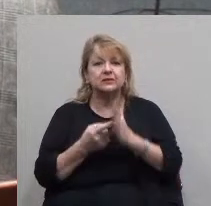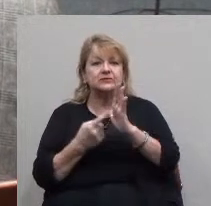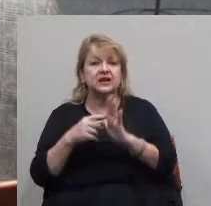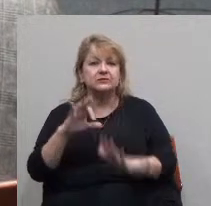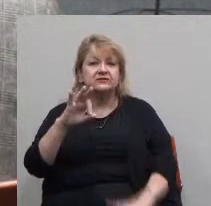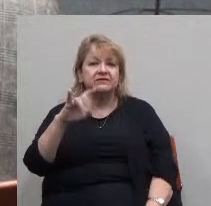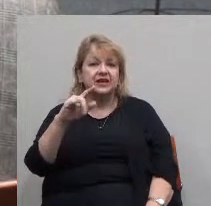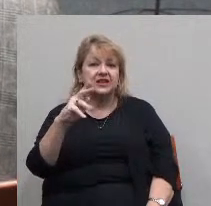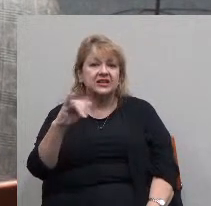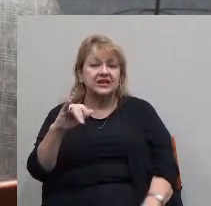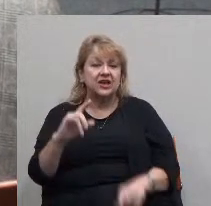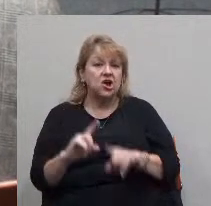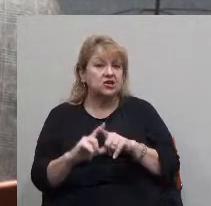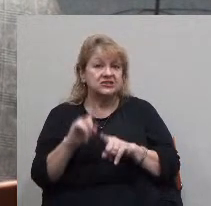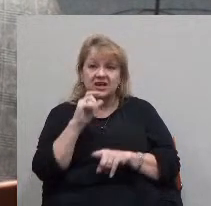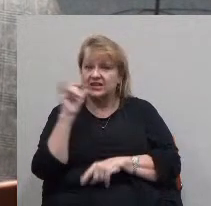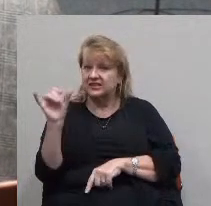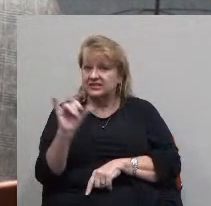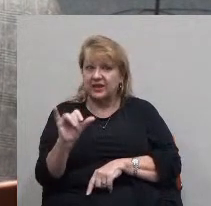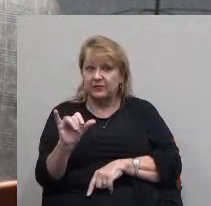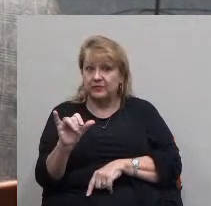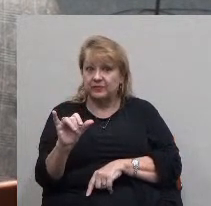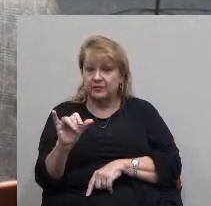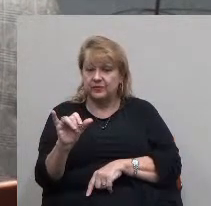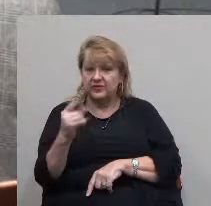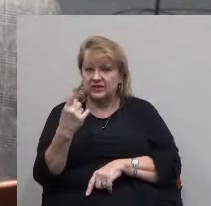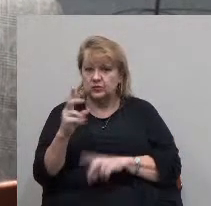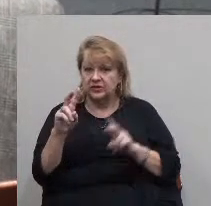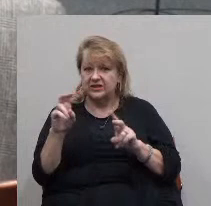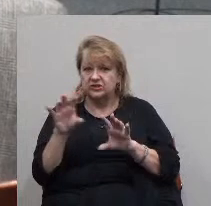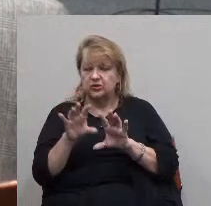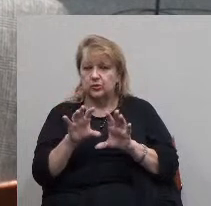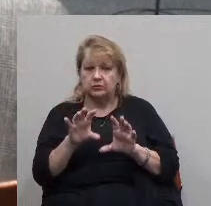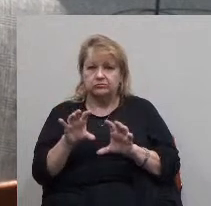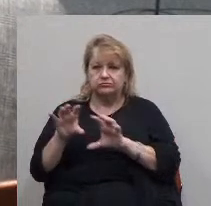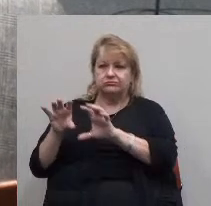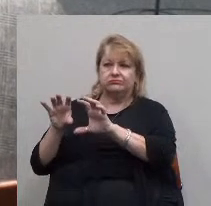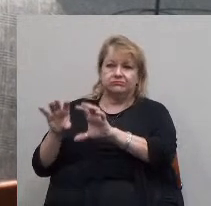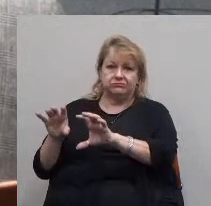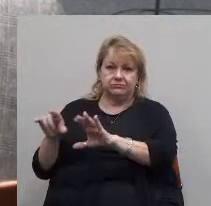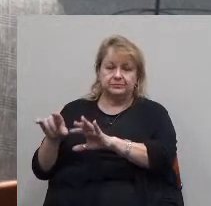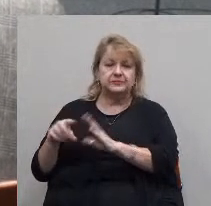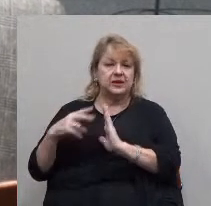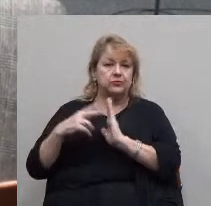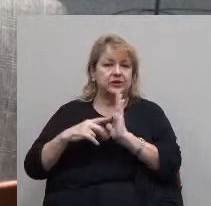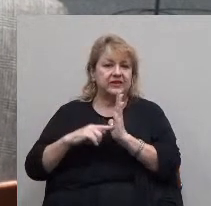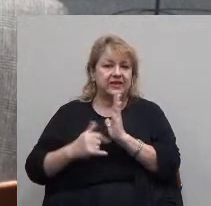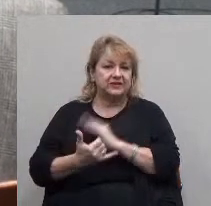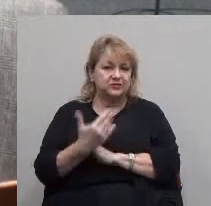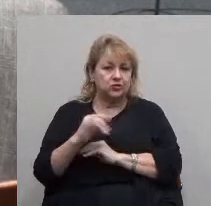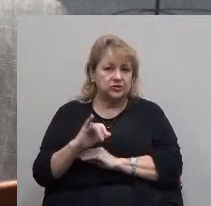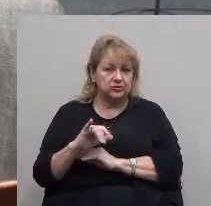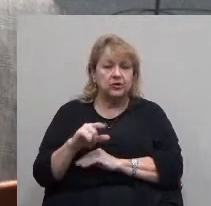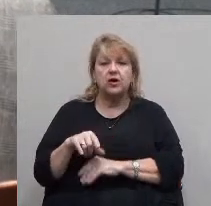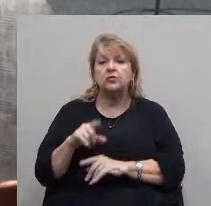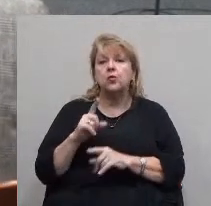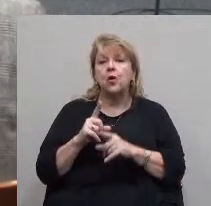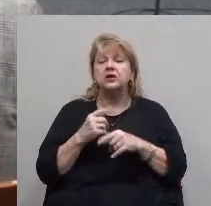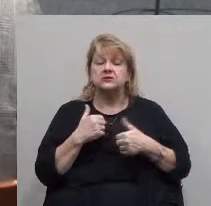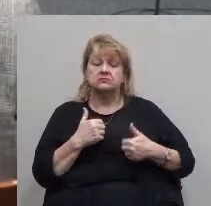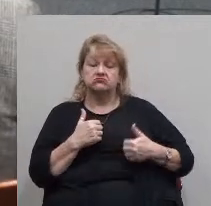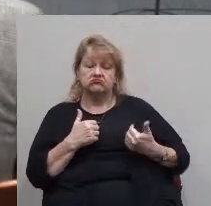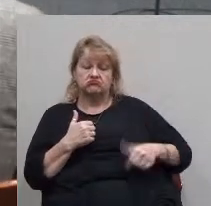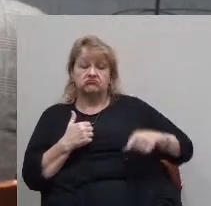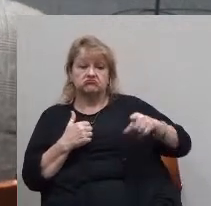the same thing. Exactly. Right. So that's one issue, but putting that aside, I was reading that this morning too. On the one hand,